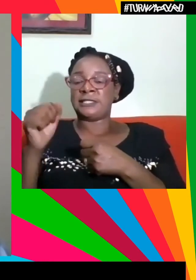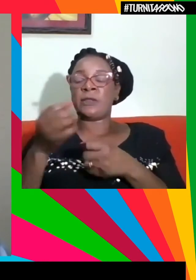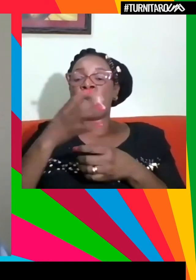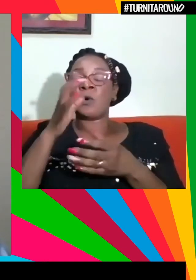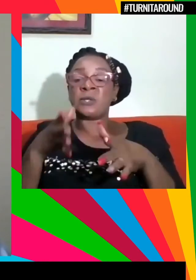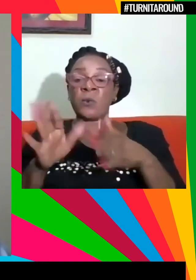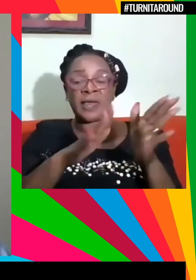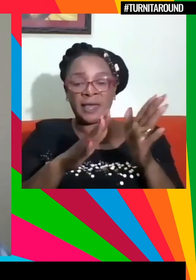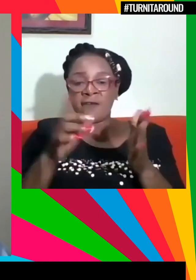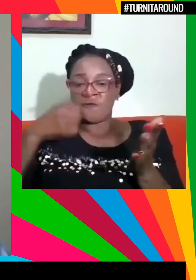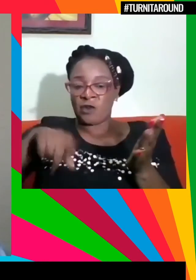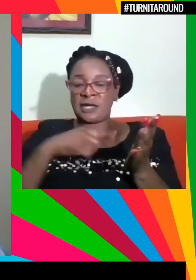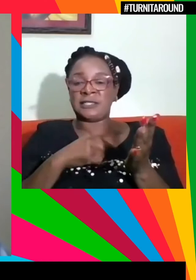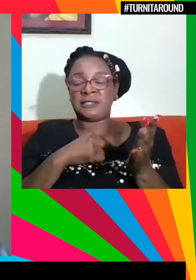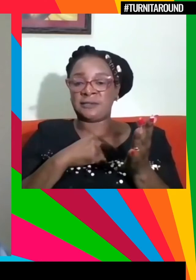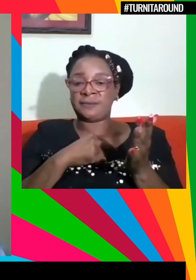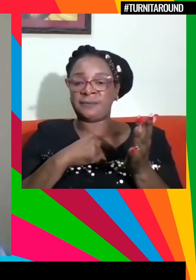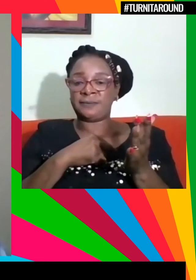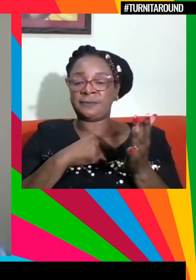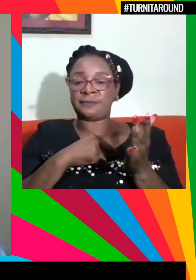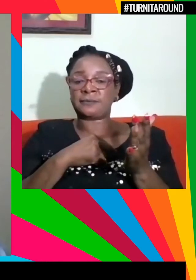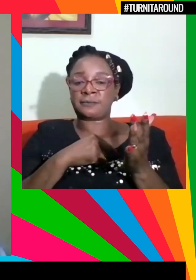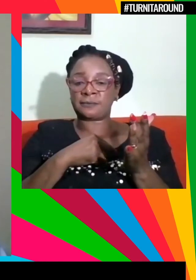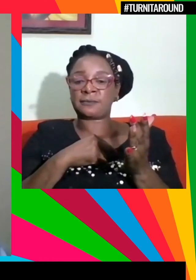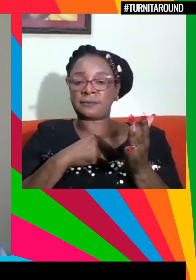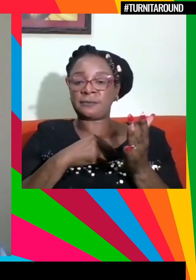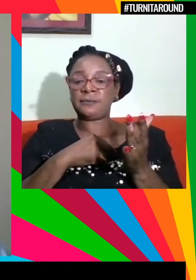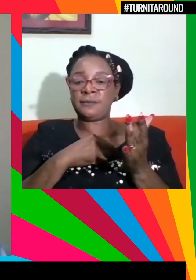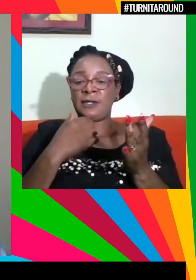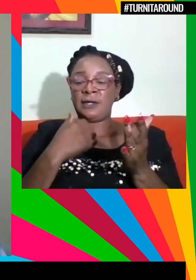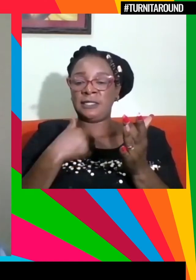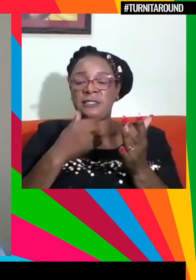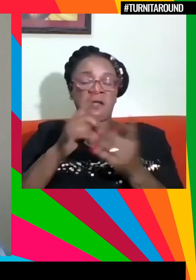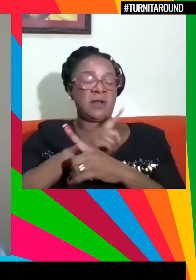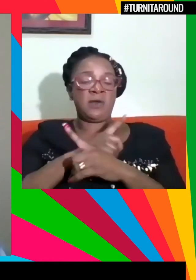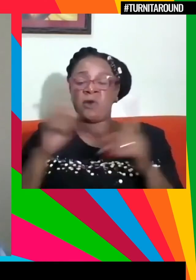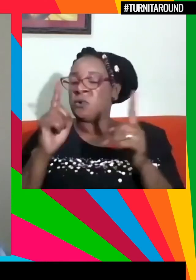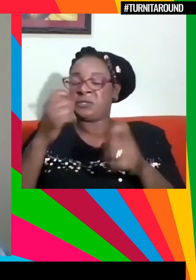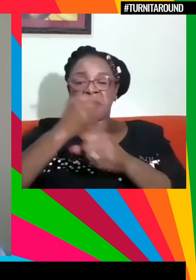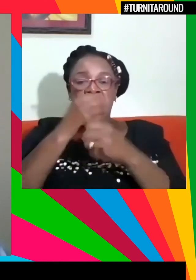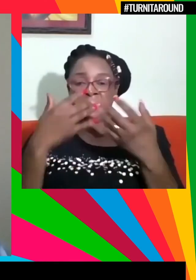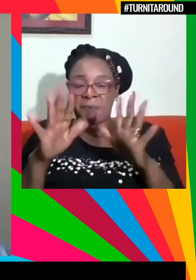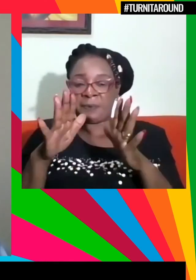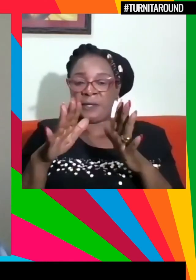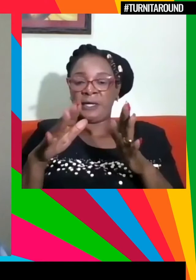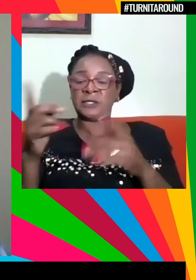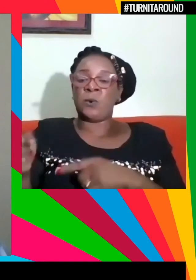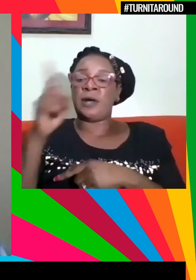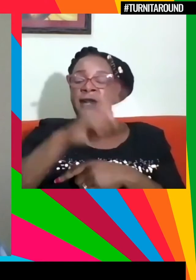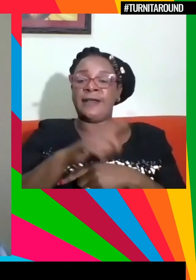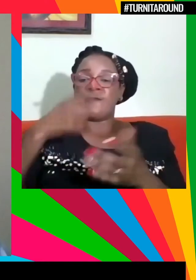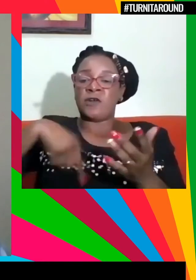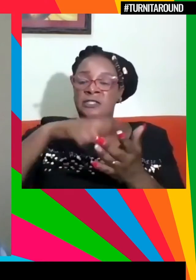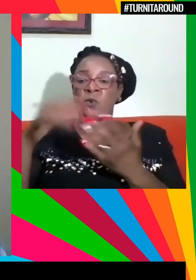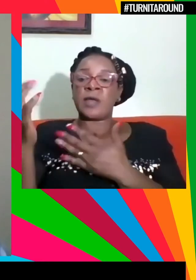us, it is as similar to Jane's comment, it's not a one and done. These are early days for us. We expect,